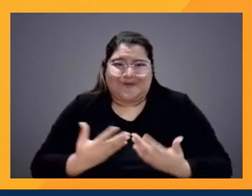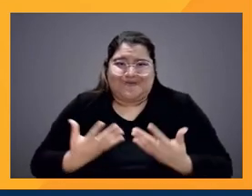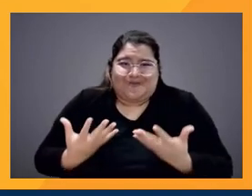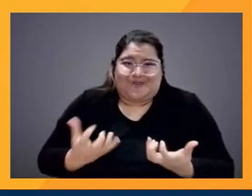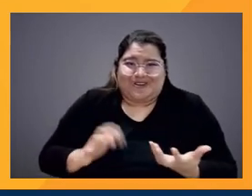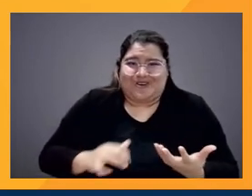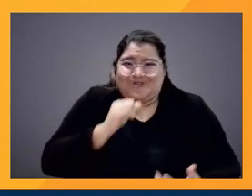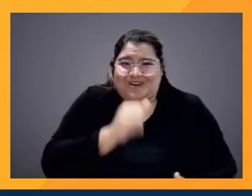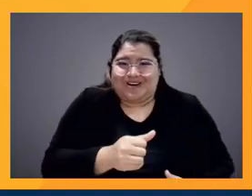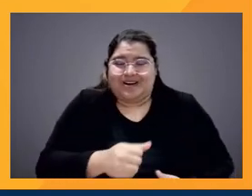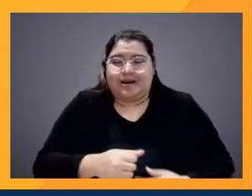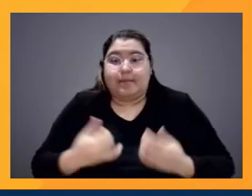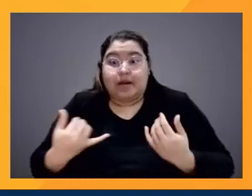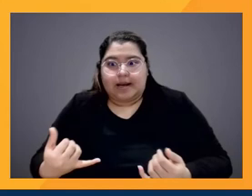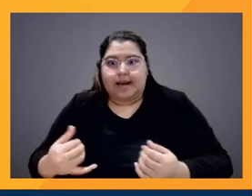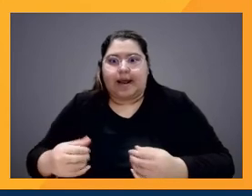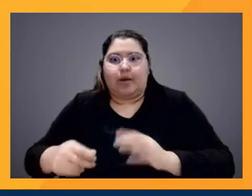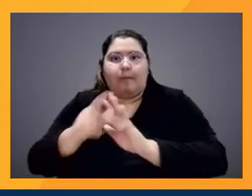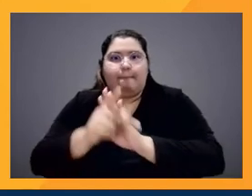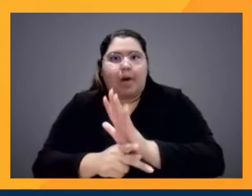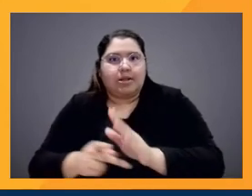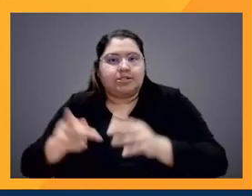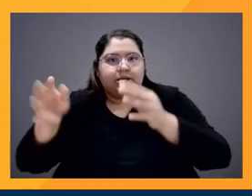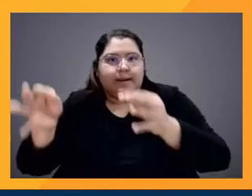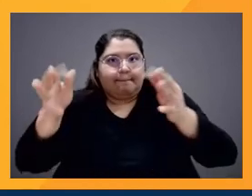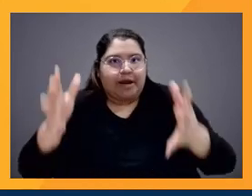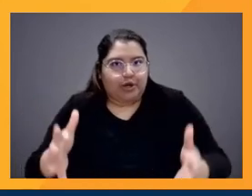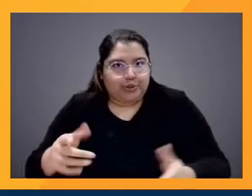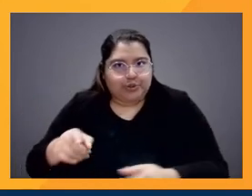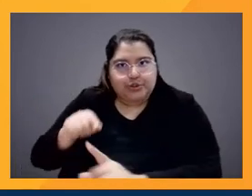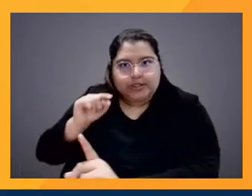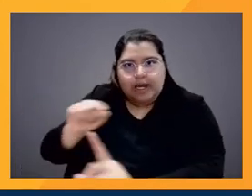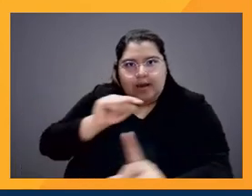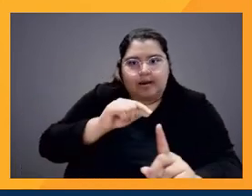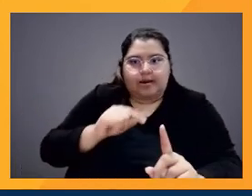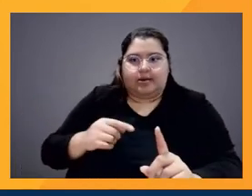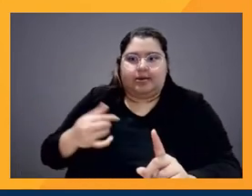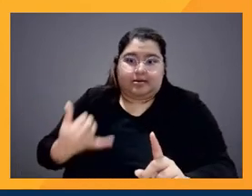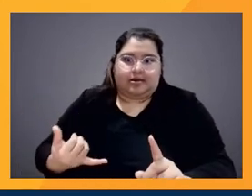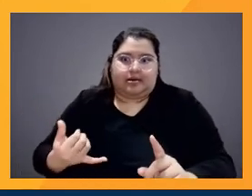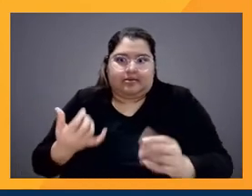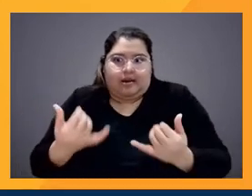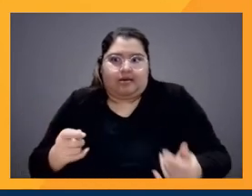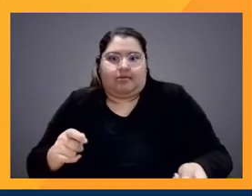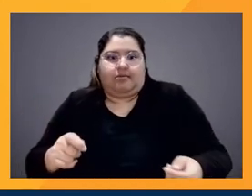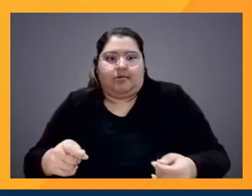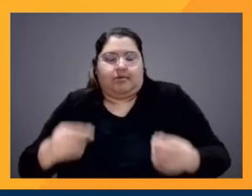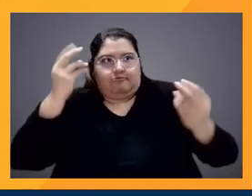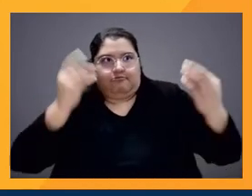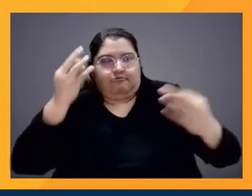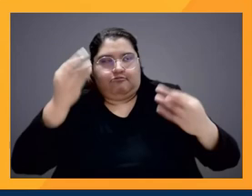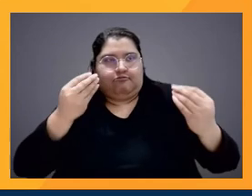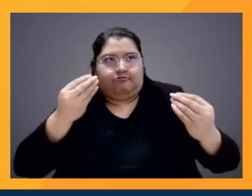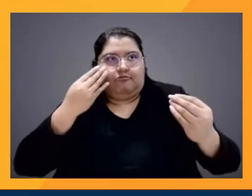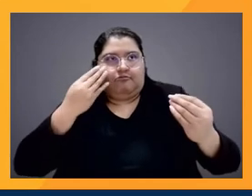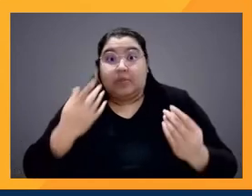corporate responsibility is at an all-time sort of with a lens on it. I think